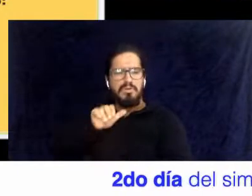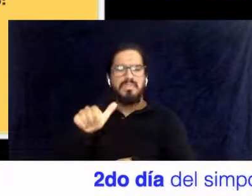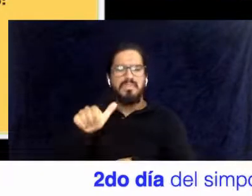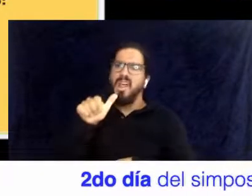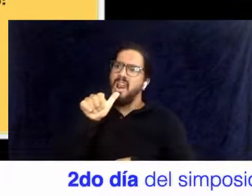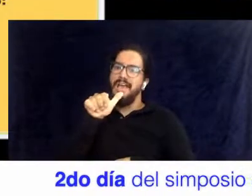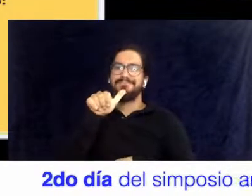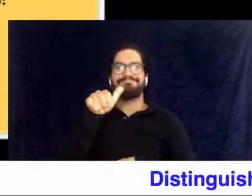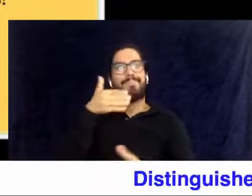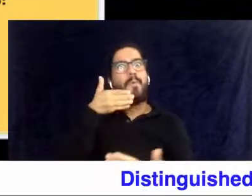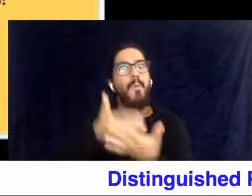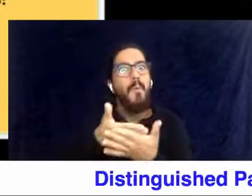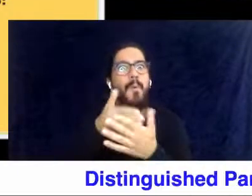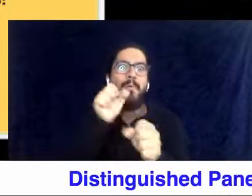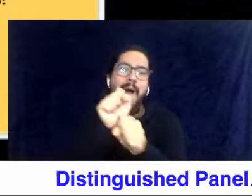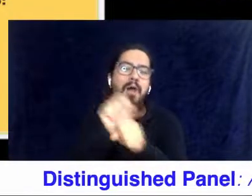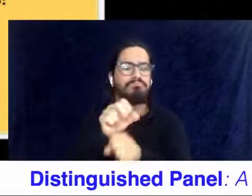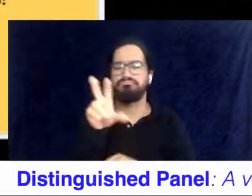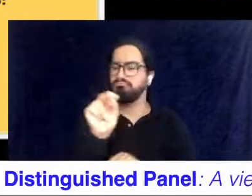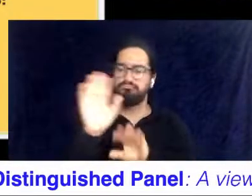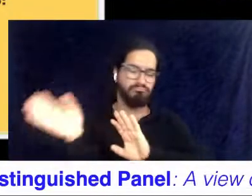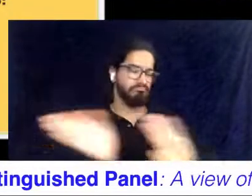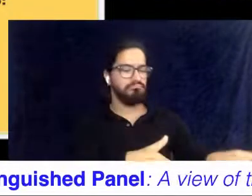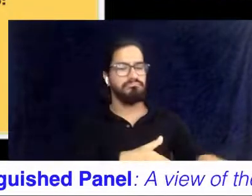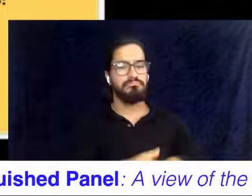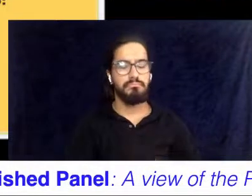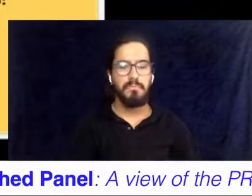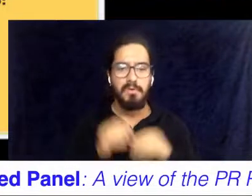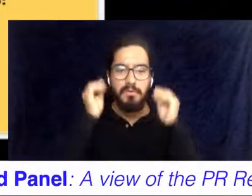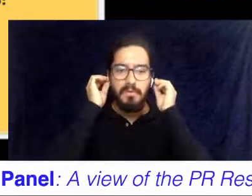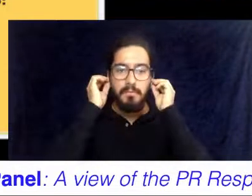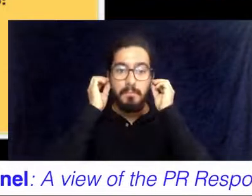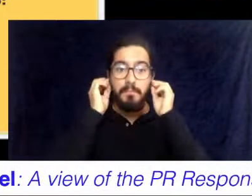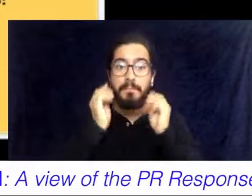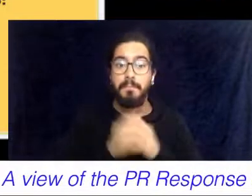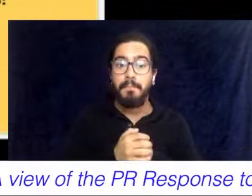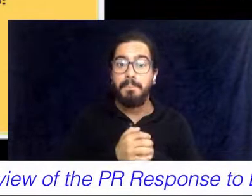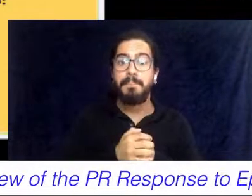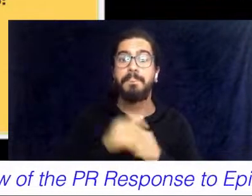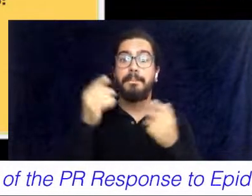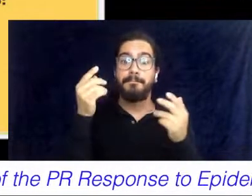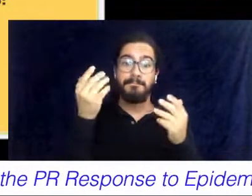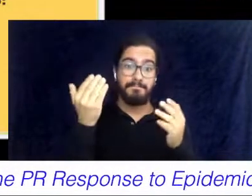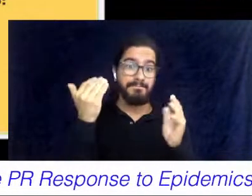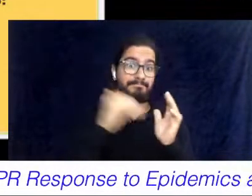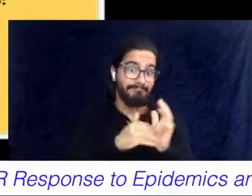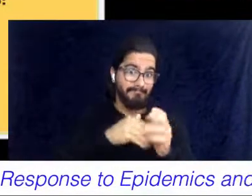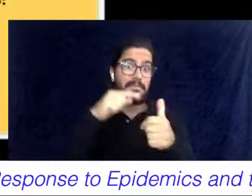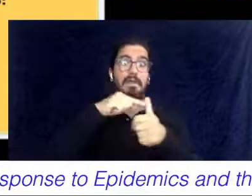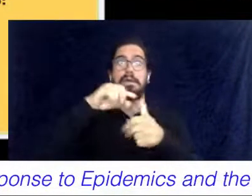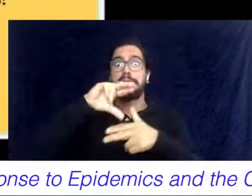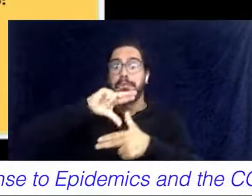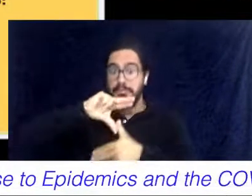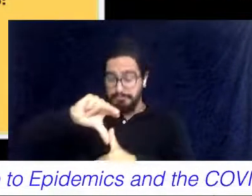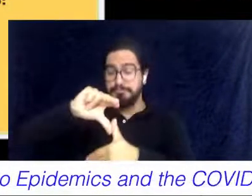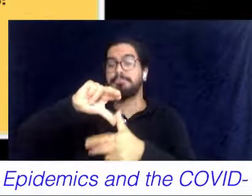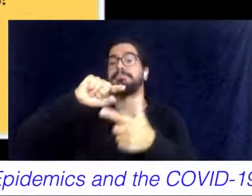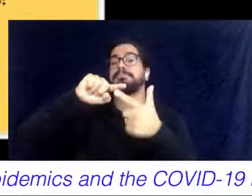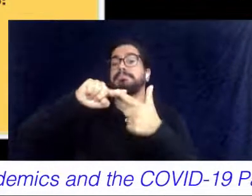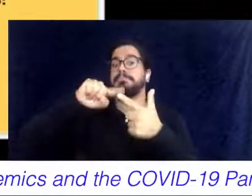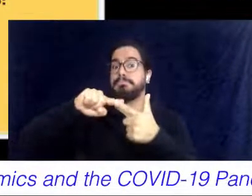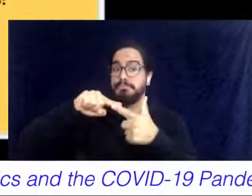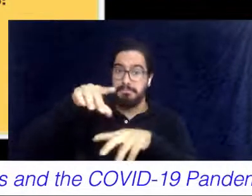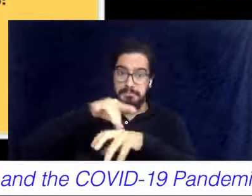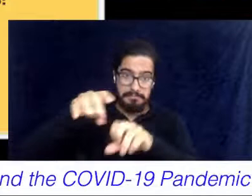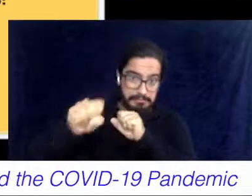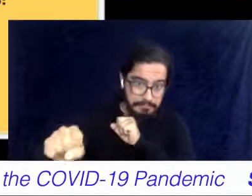how Hurricane Maria, the pandemic, the earthquakes, there are all these like different Netflix seasons